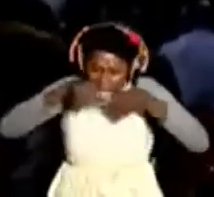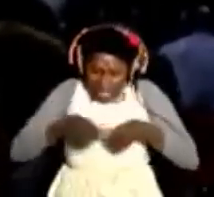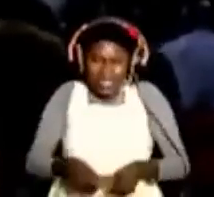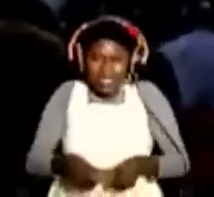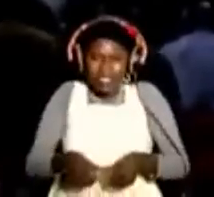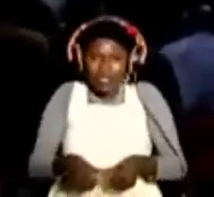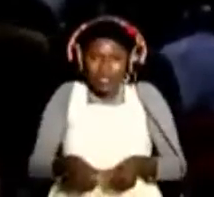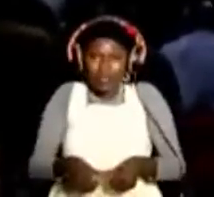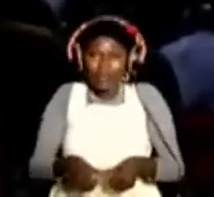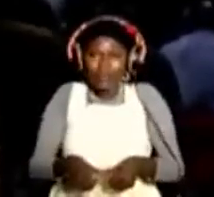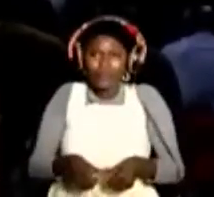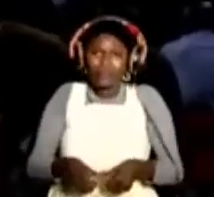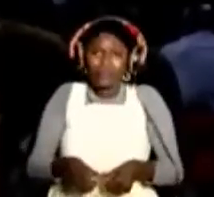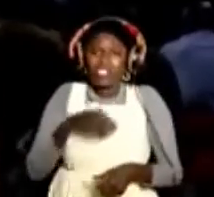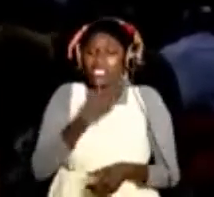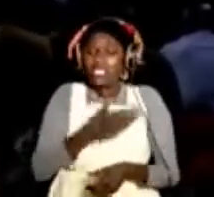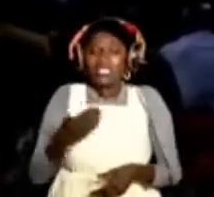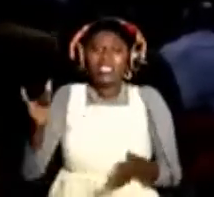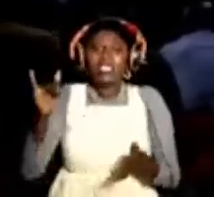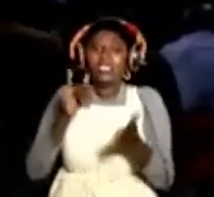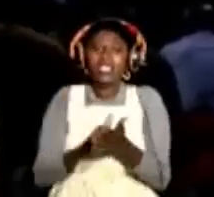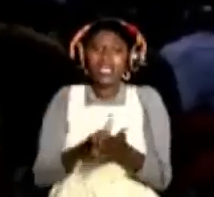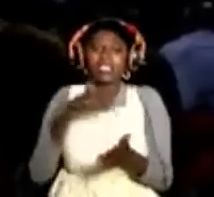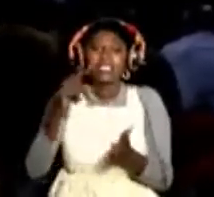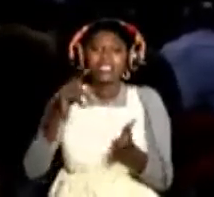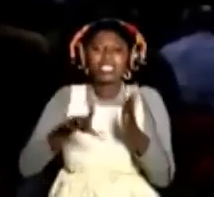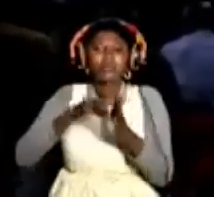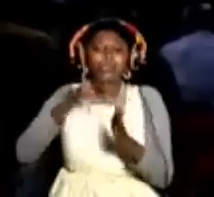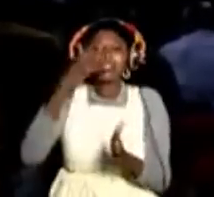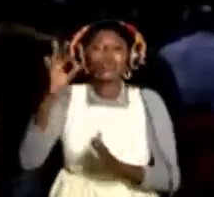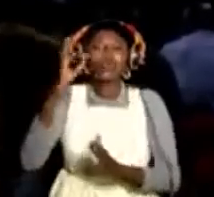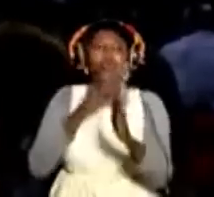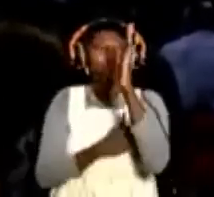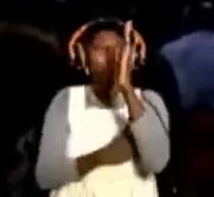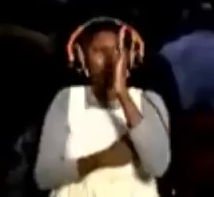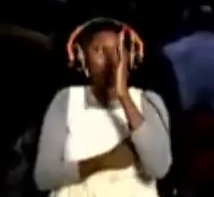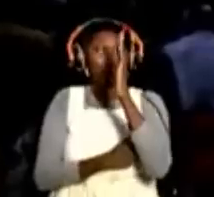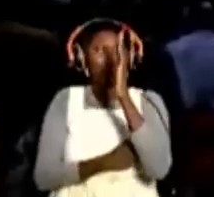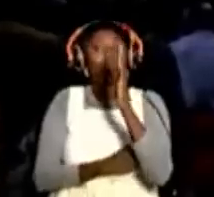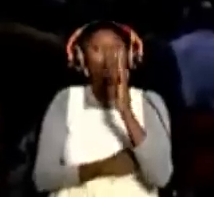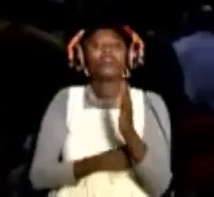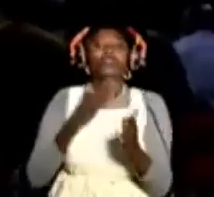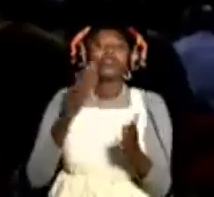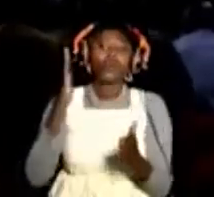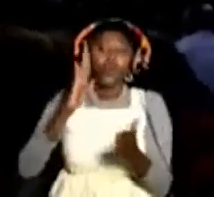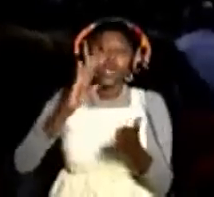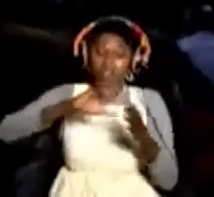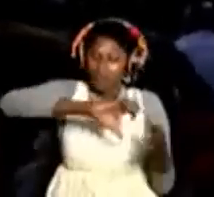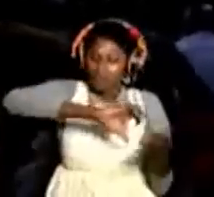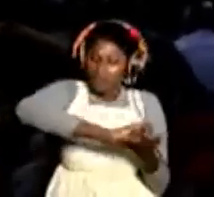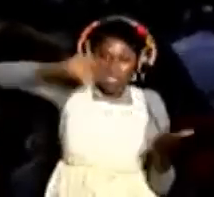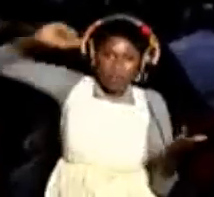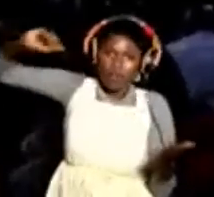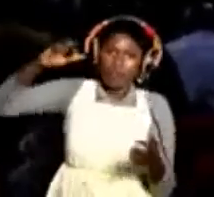stagnation, things that the Spirit of God ought to uproot